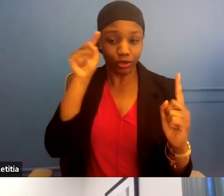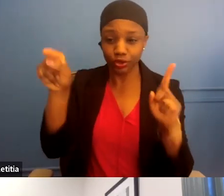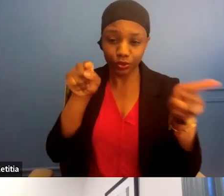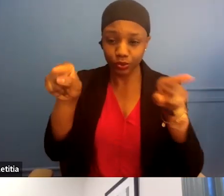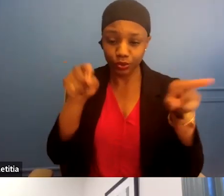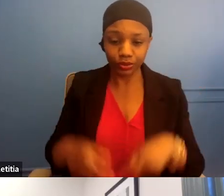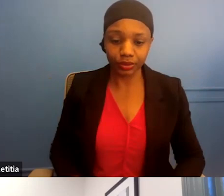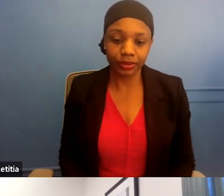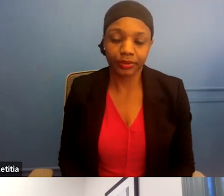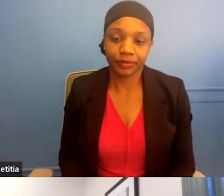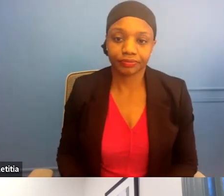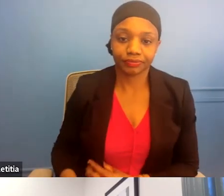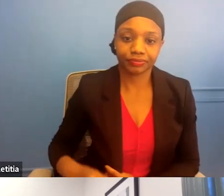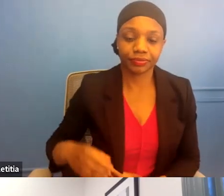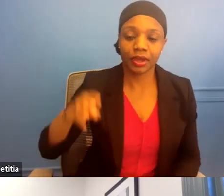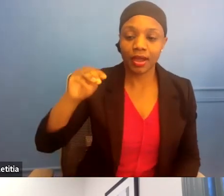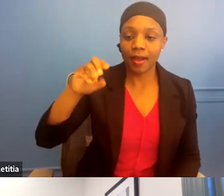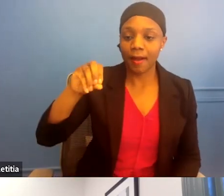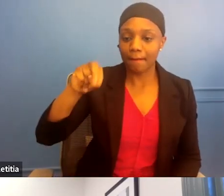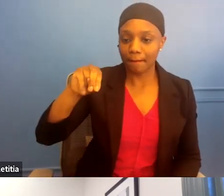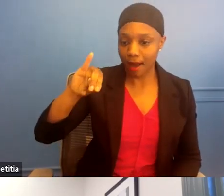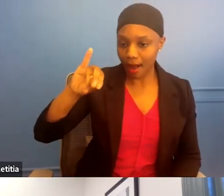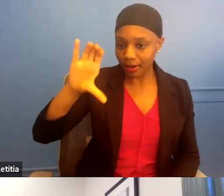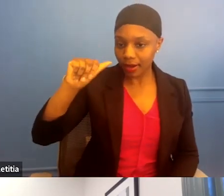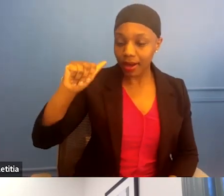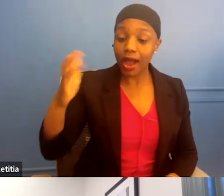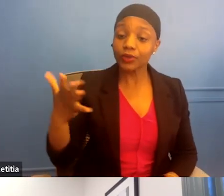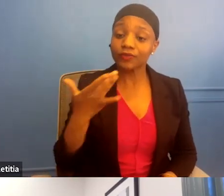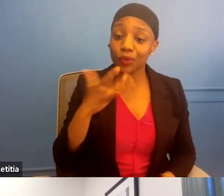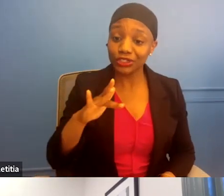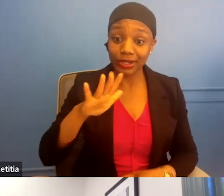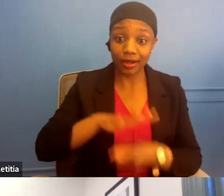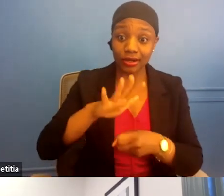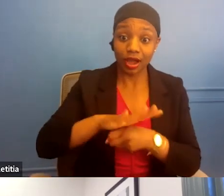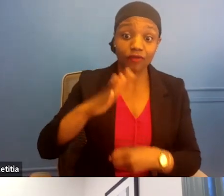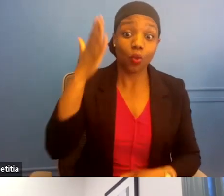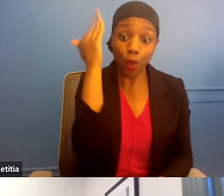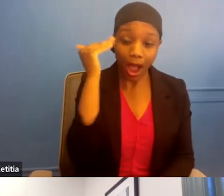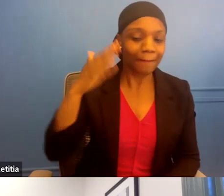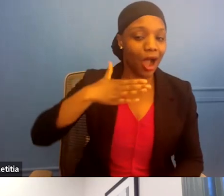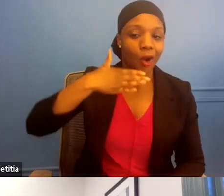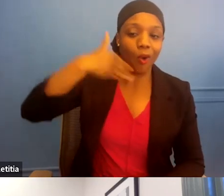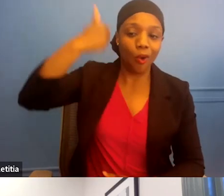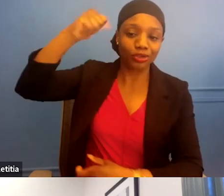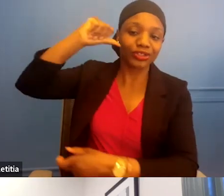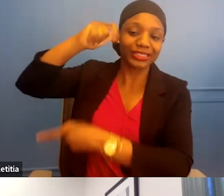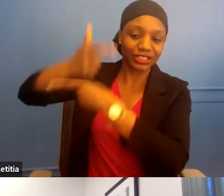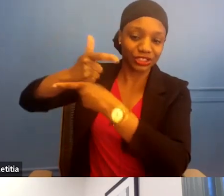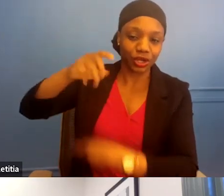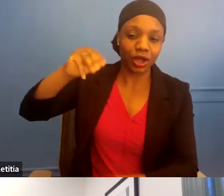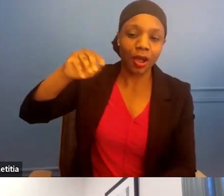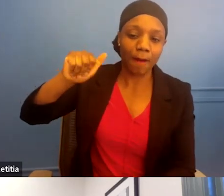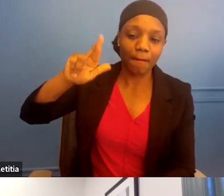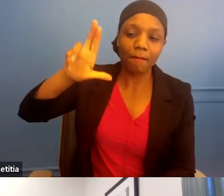You know, for me, I was fortunate enough. My older sister went to Mount Holyoke, Mara, who's class